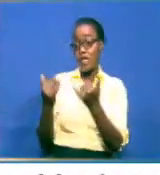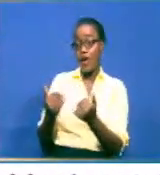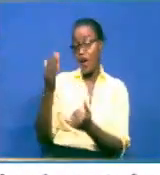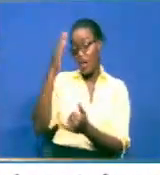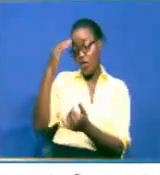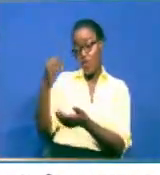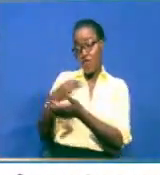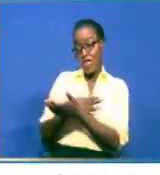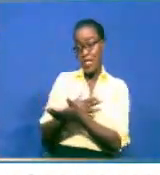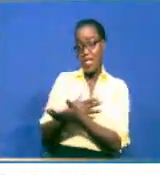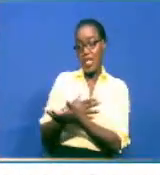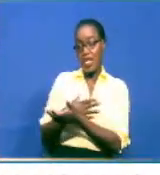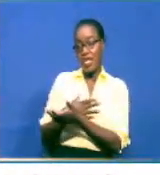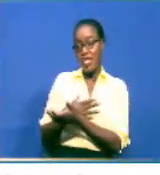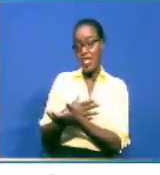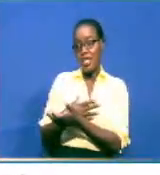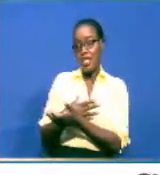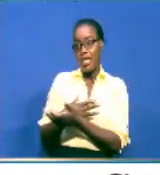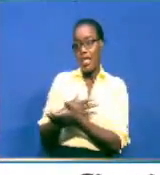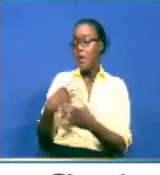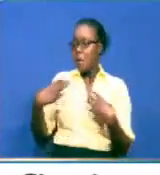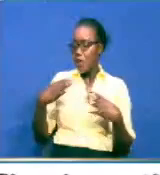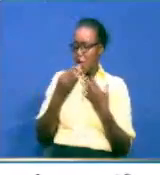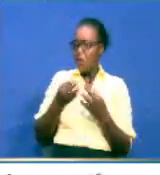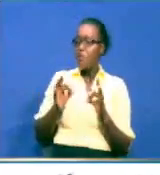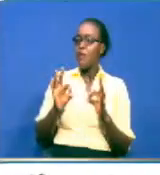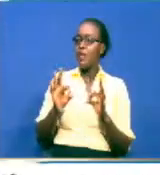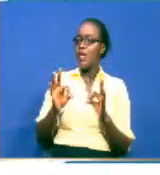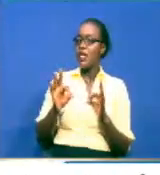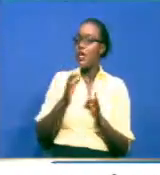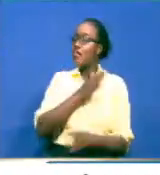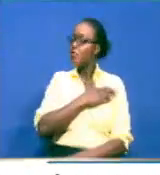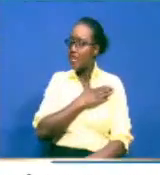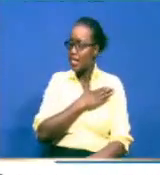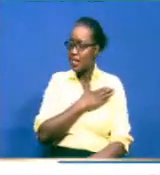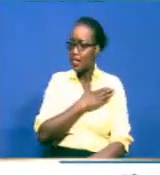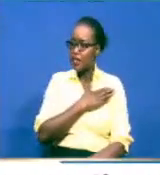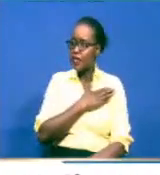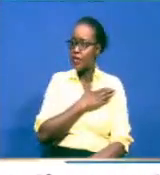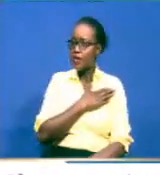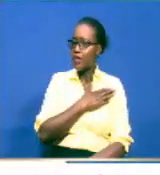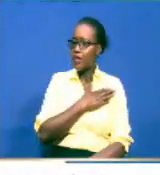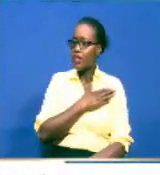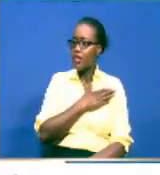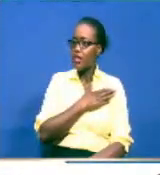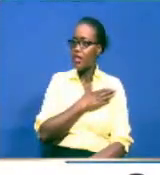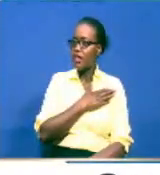cancer, cancer survivors. I know of a friend, she lives in...